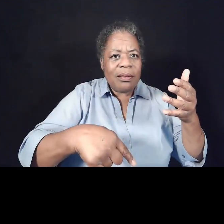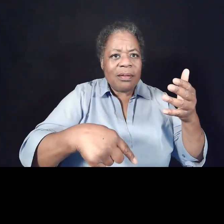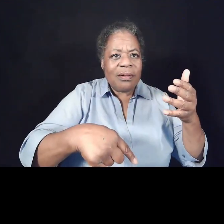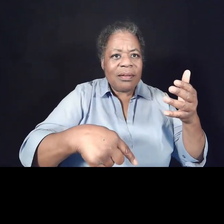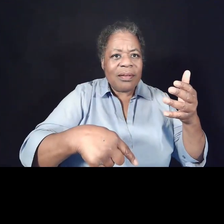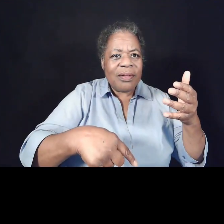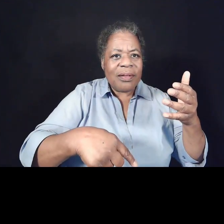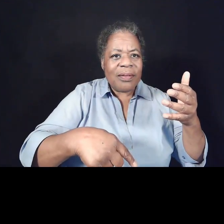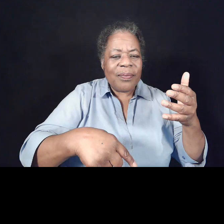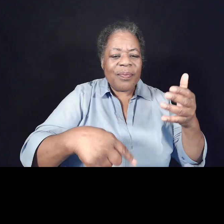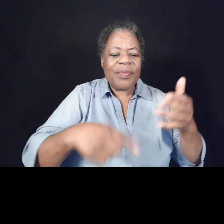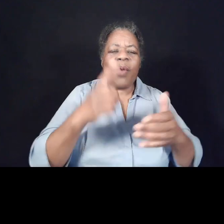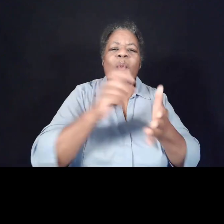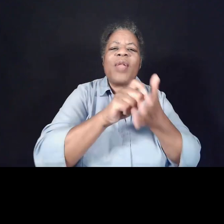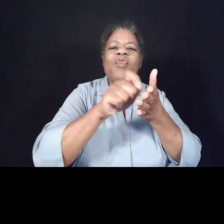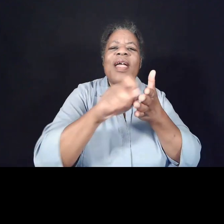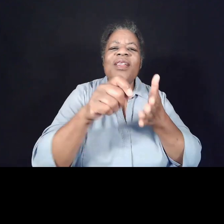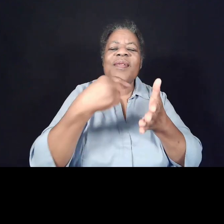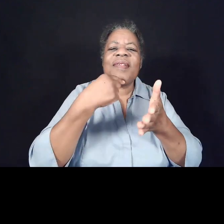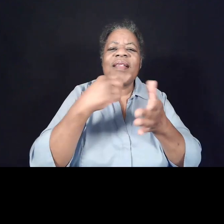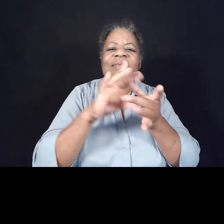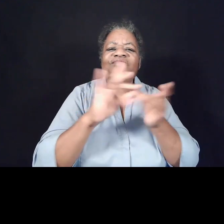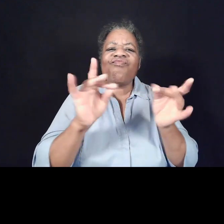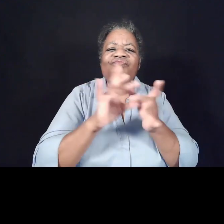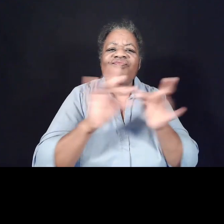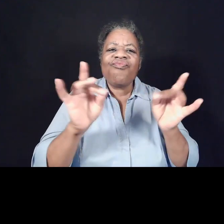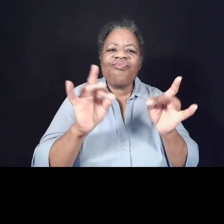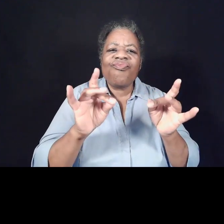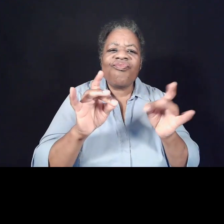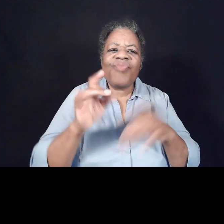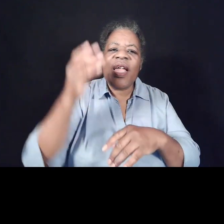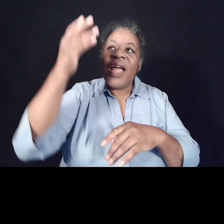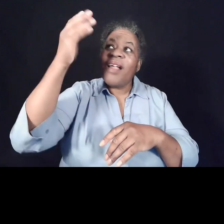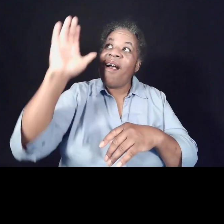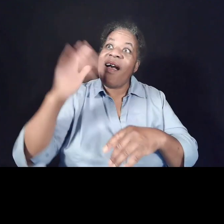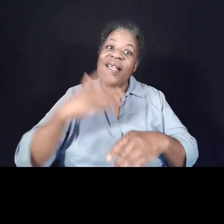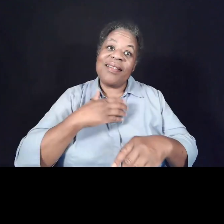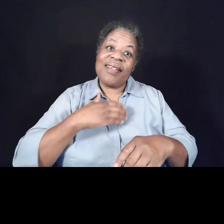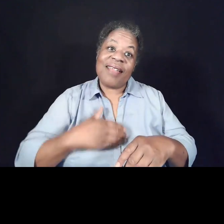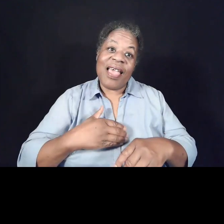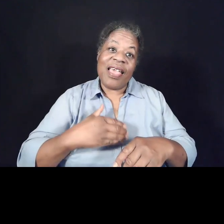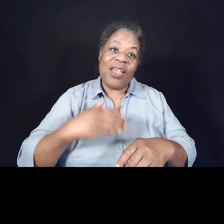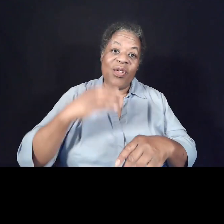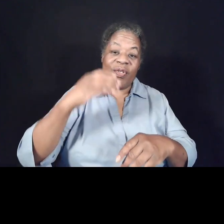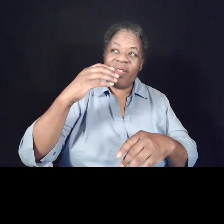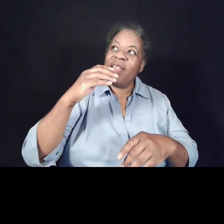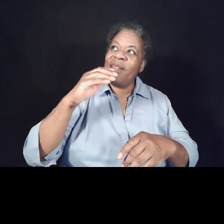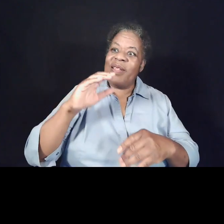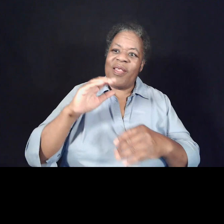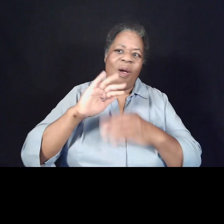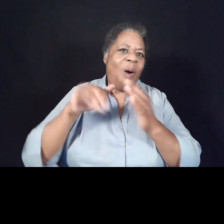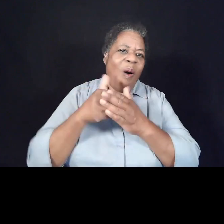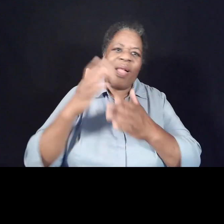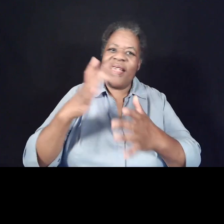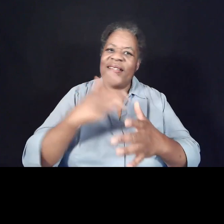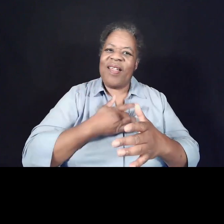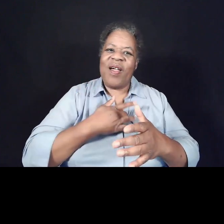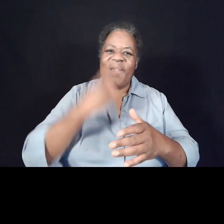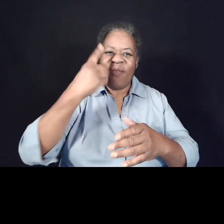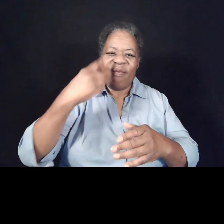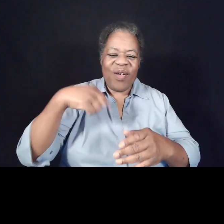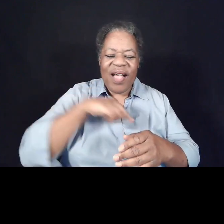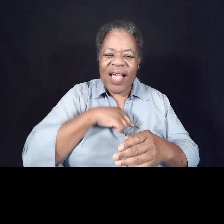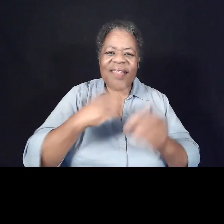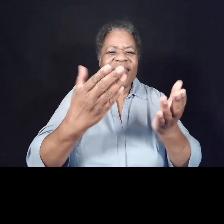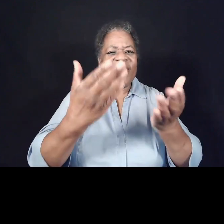One commentator puts it this way: God desires with all of his heart for us to come home and to